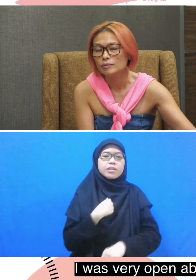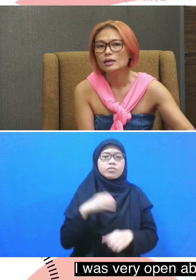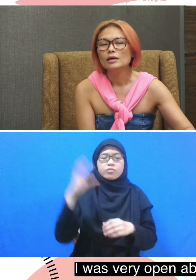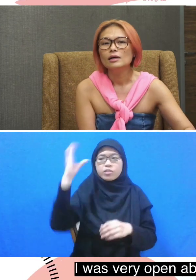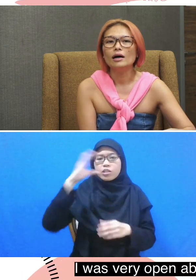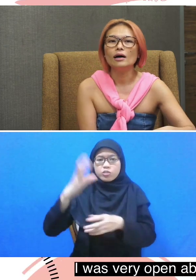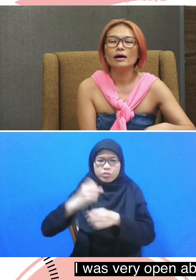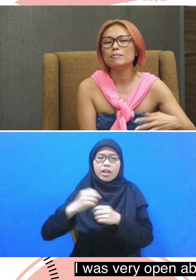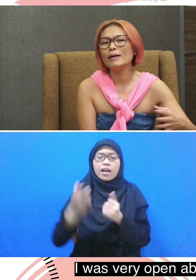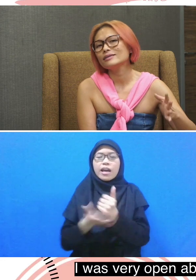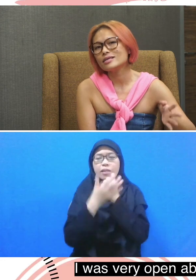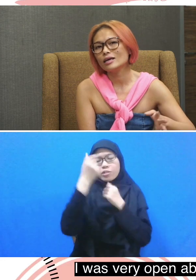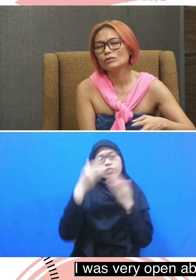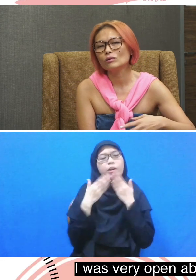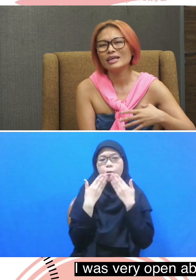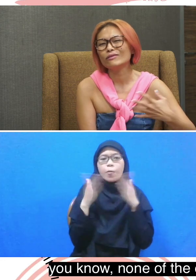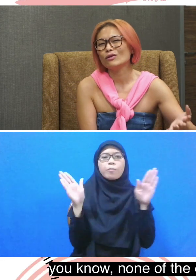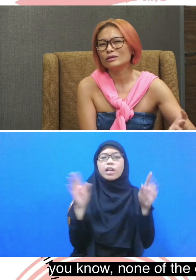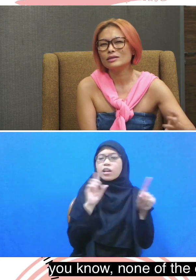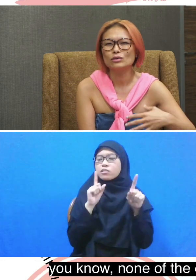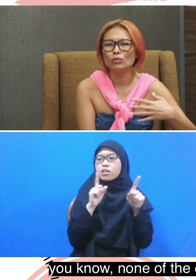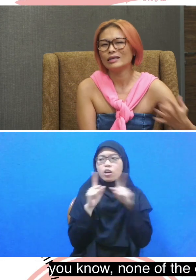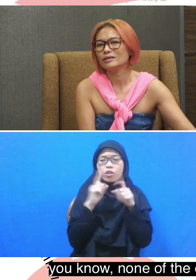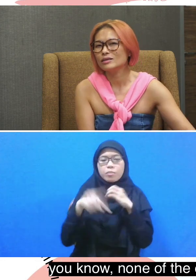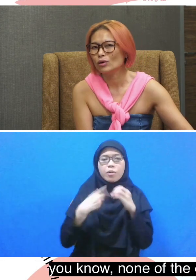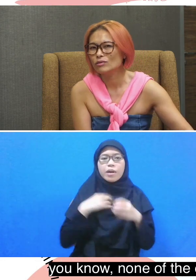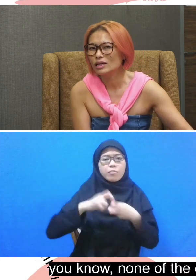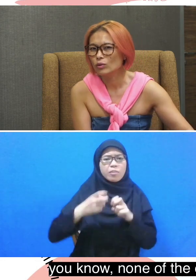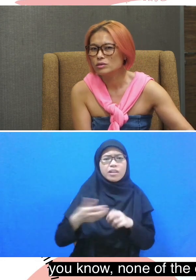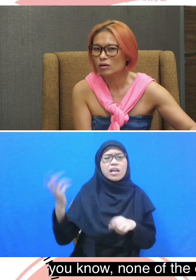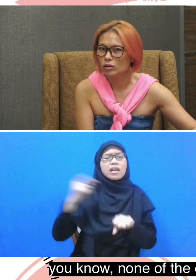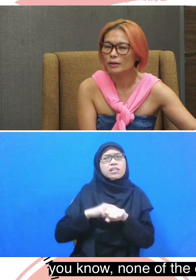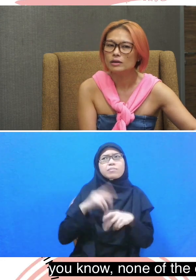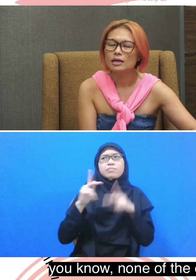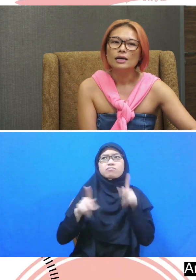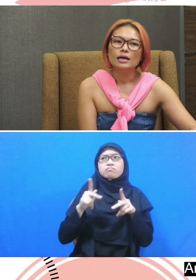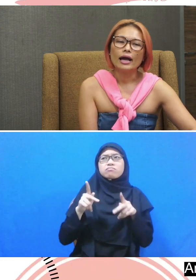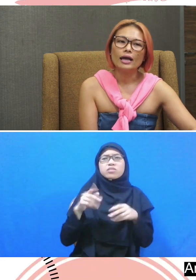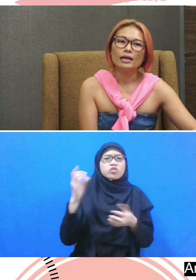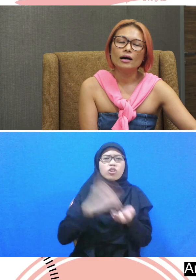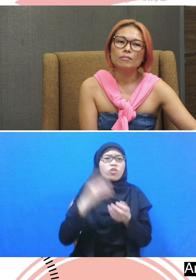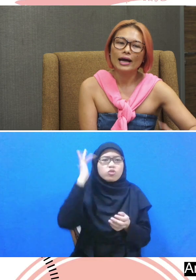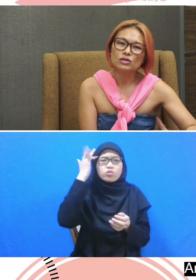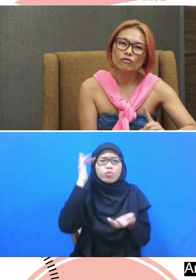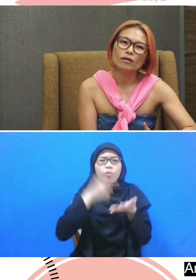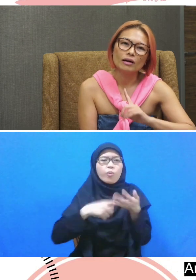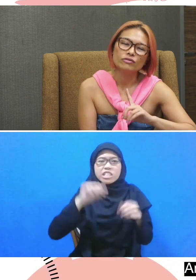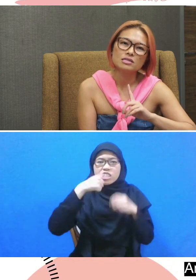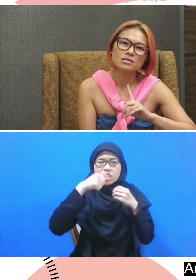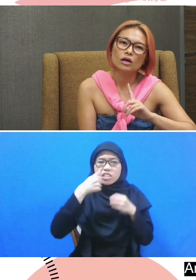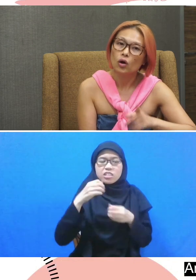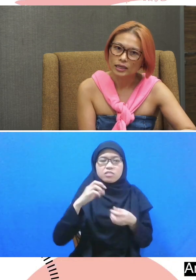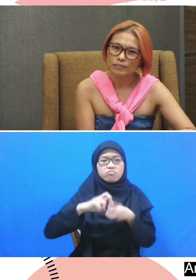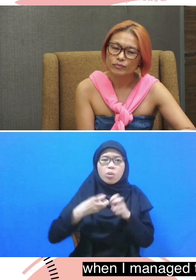problem. And back in the day, you know, none of the doctors knew what eating disorder really was all about. And I actually found my